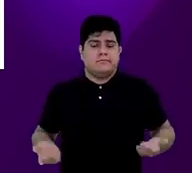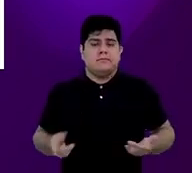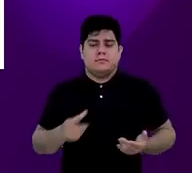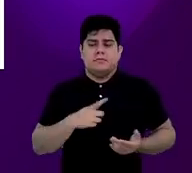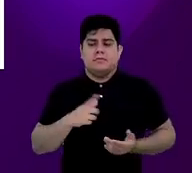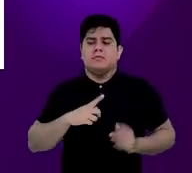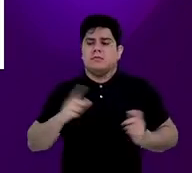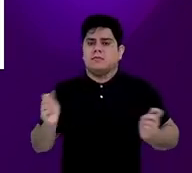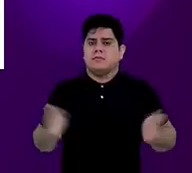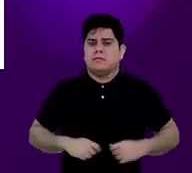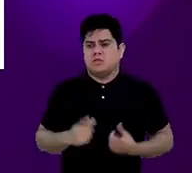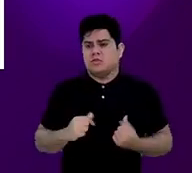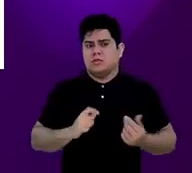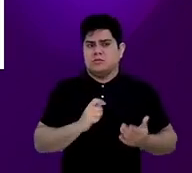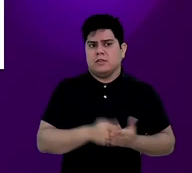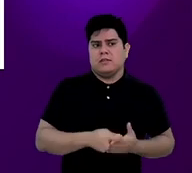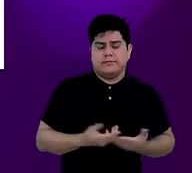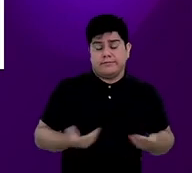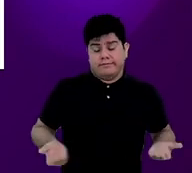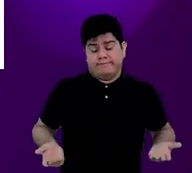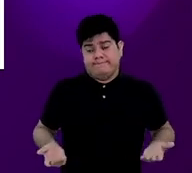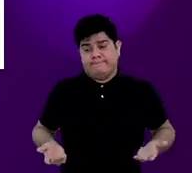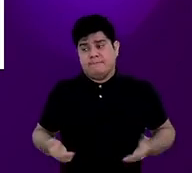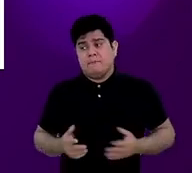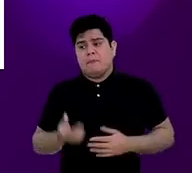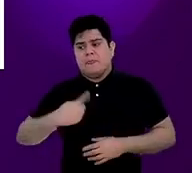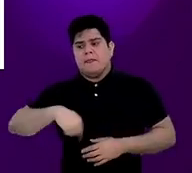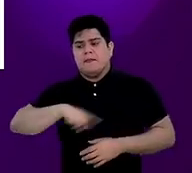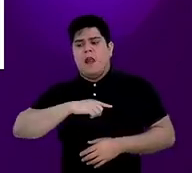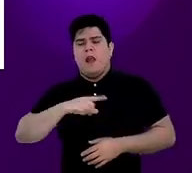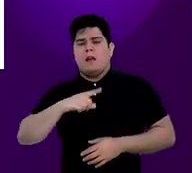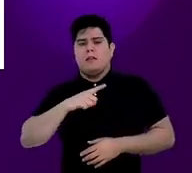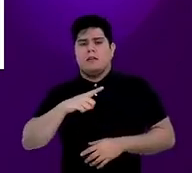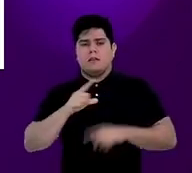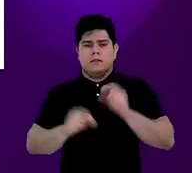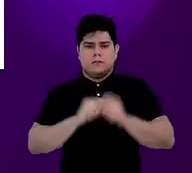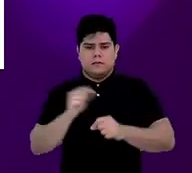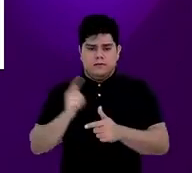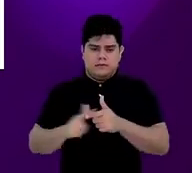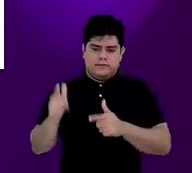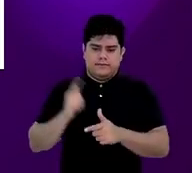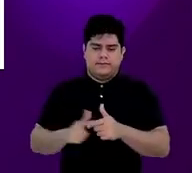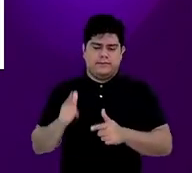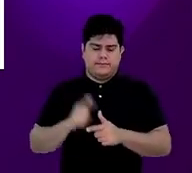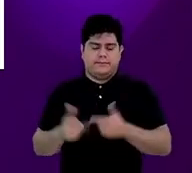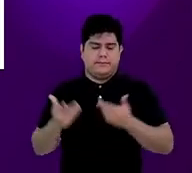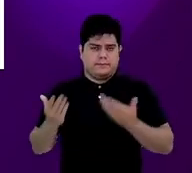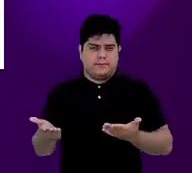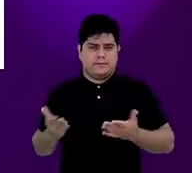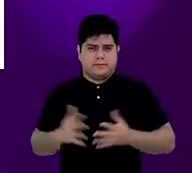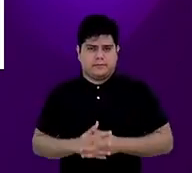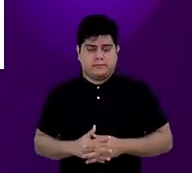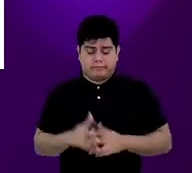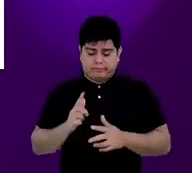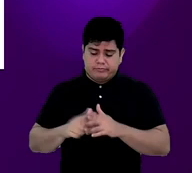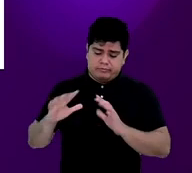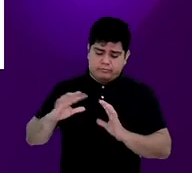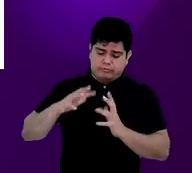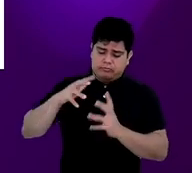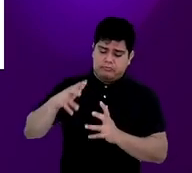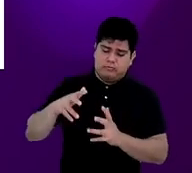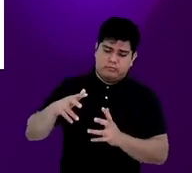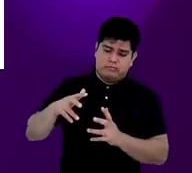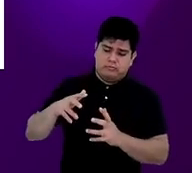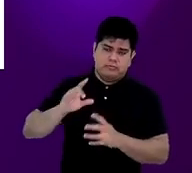we are facing the world a big problem, not only in the difficulty to access the